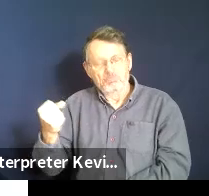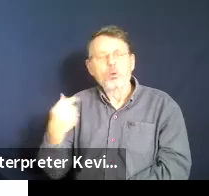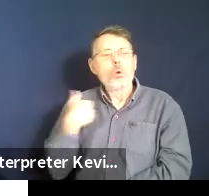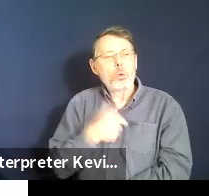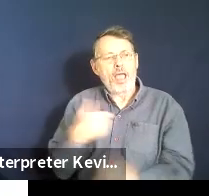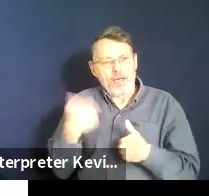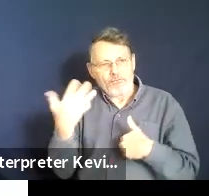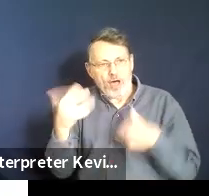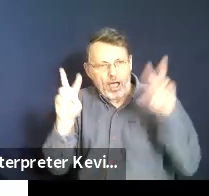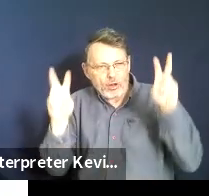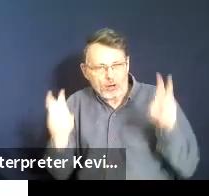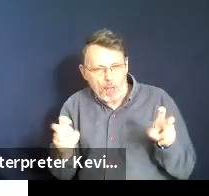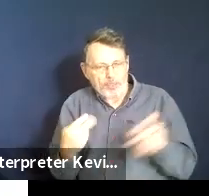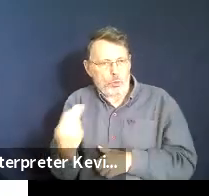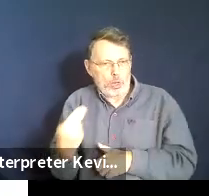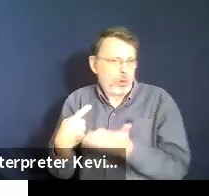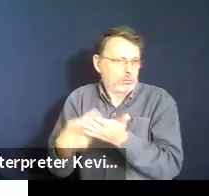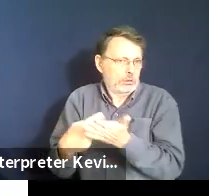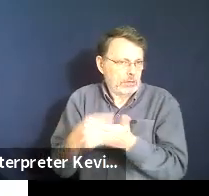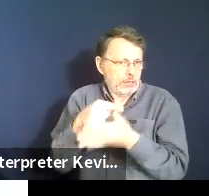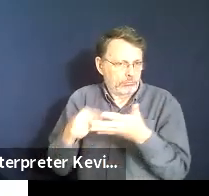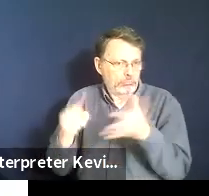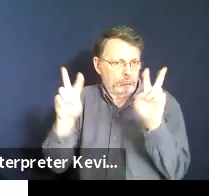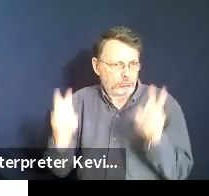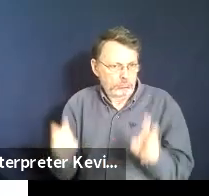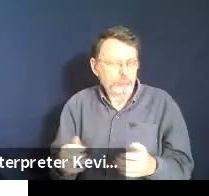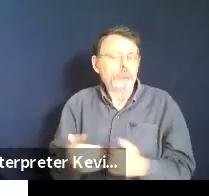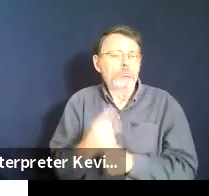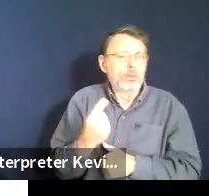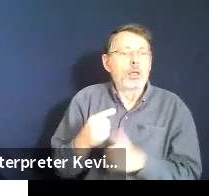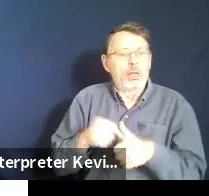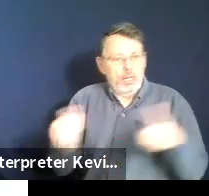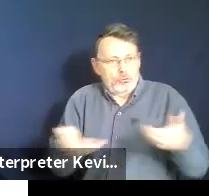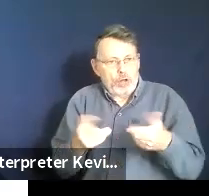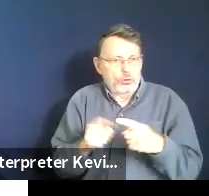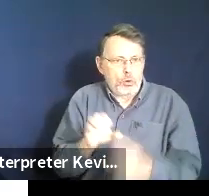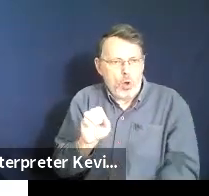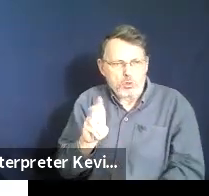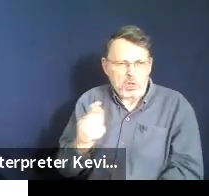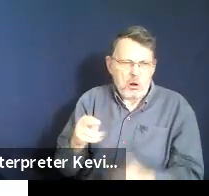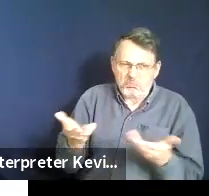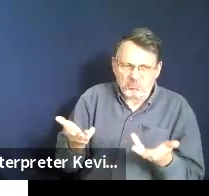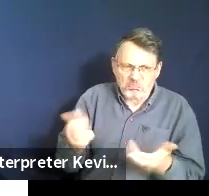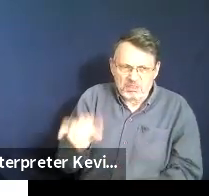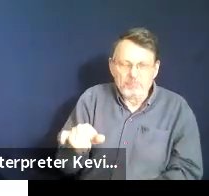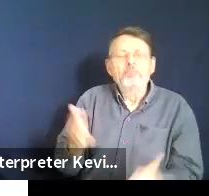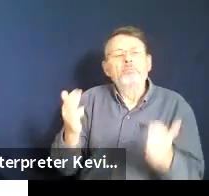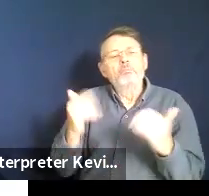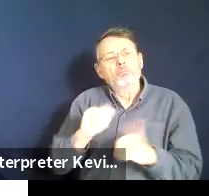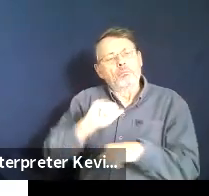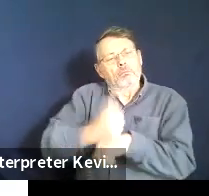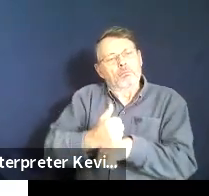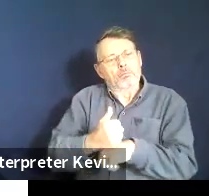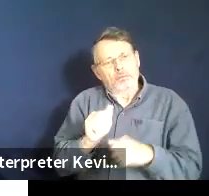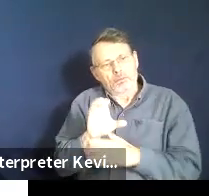5 topics we will cover today: an introduction to OCR, 2, establishing civil